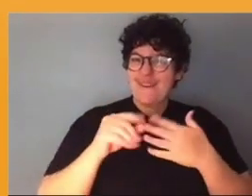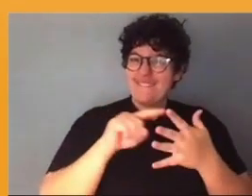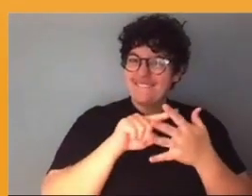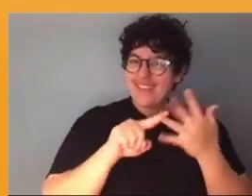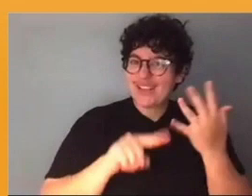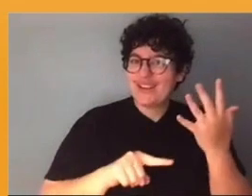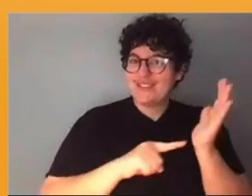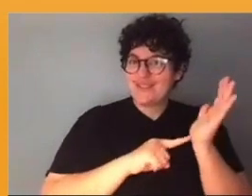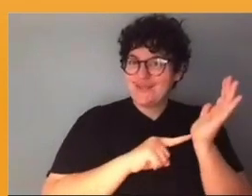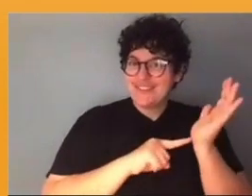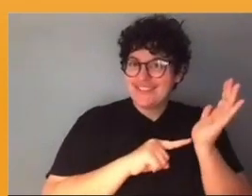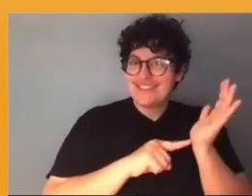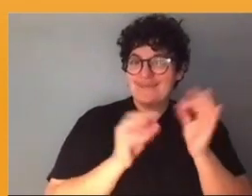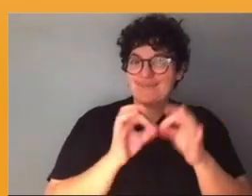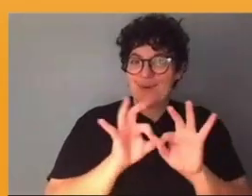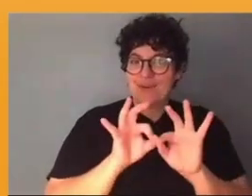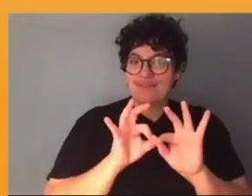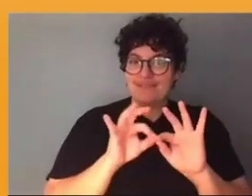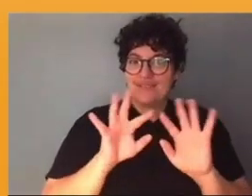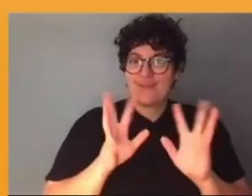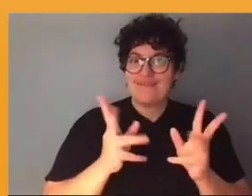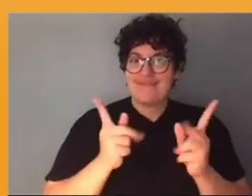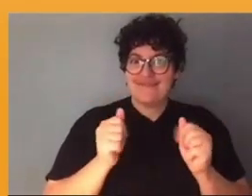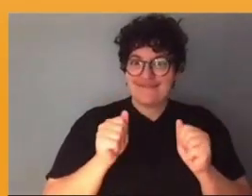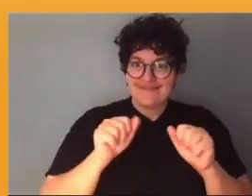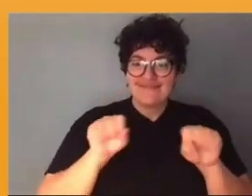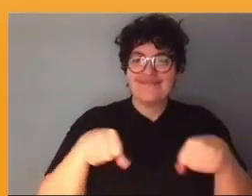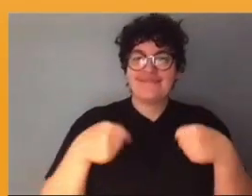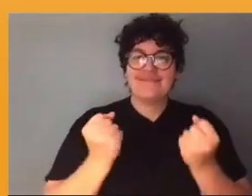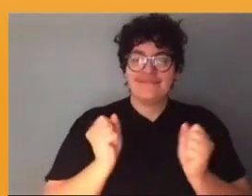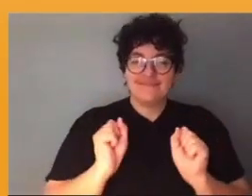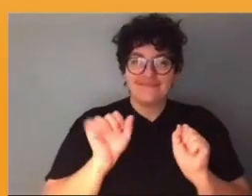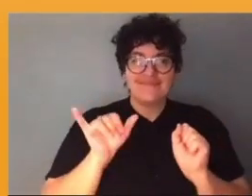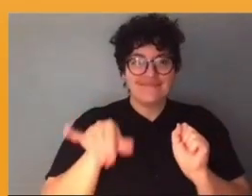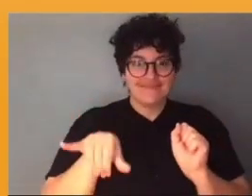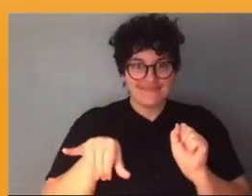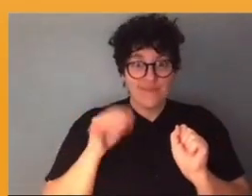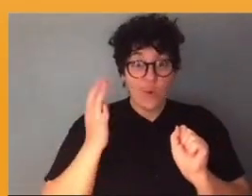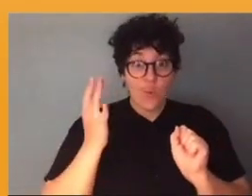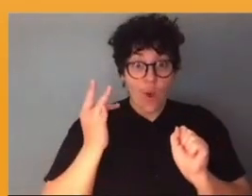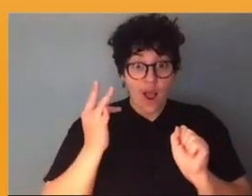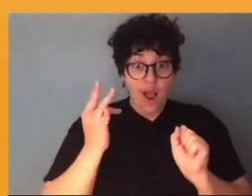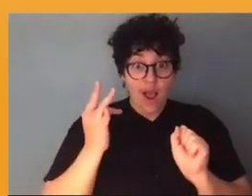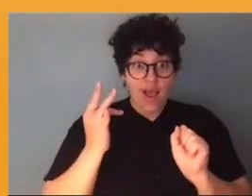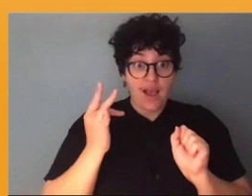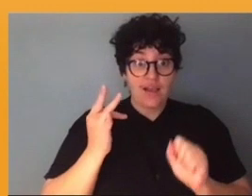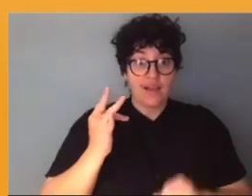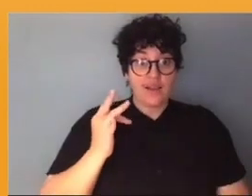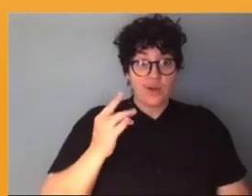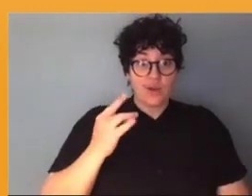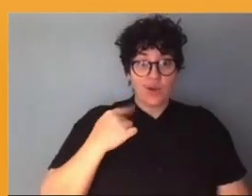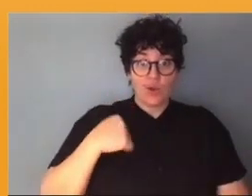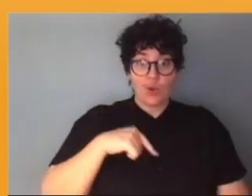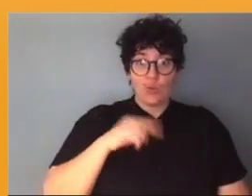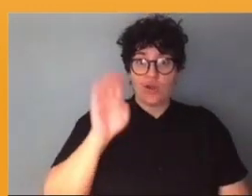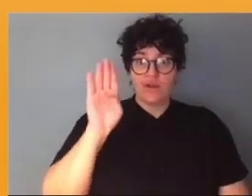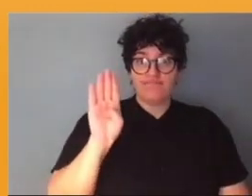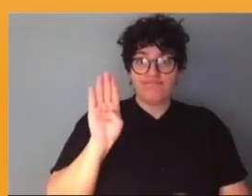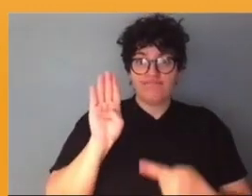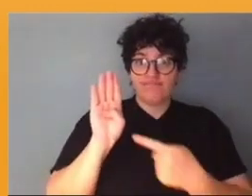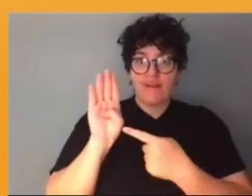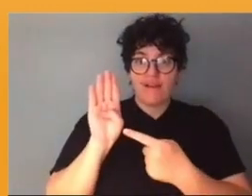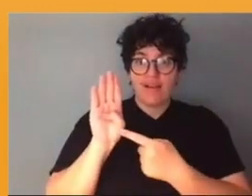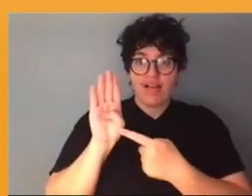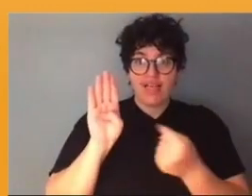Because normal dances, we hold our thumb in,